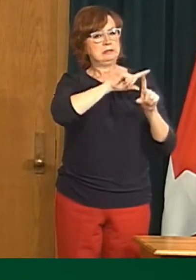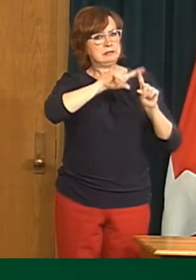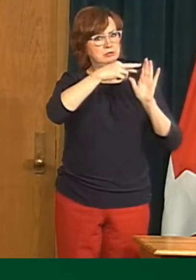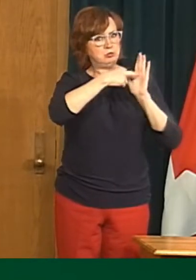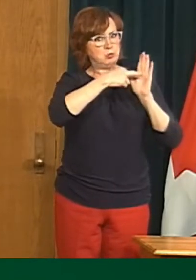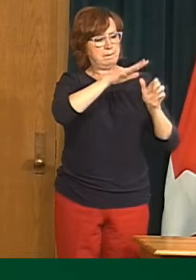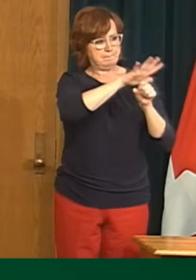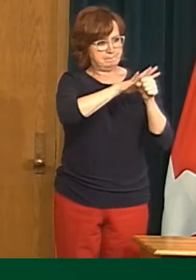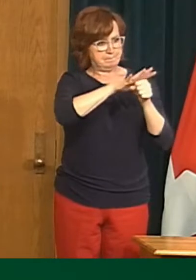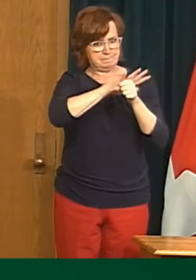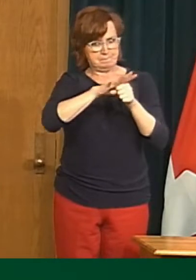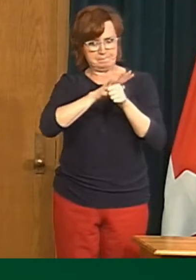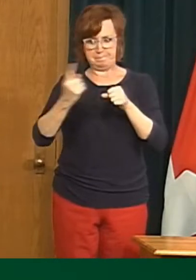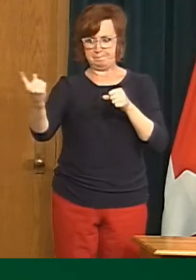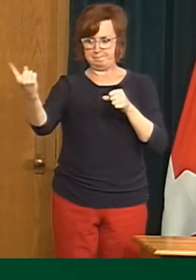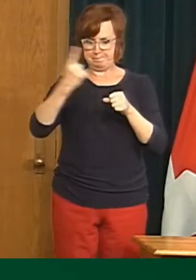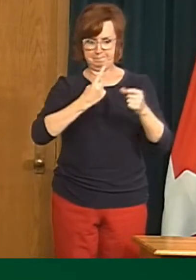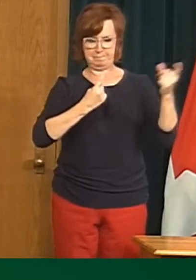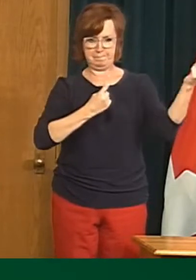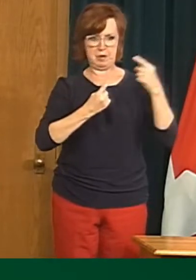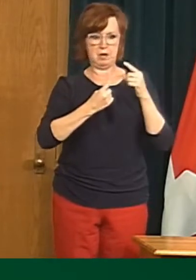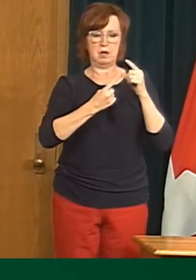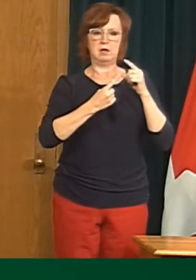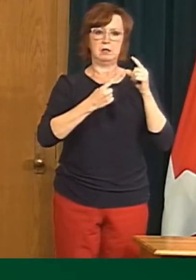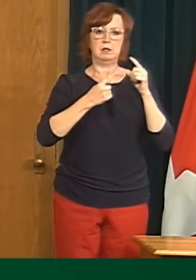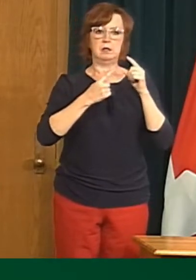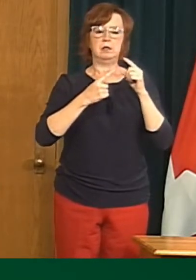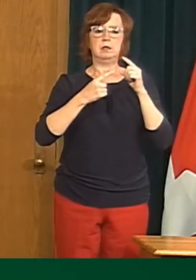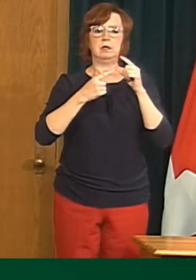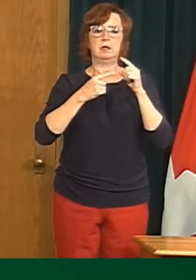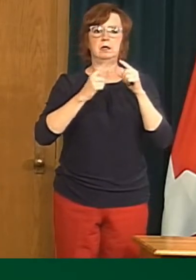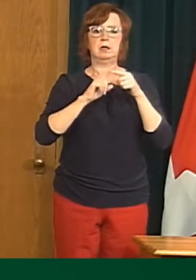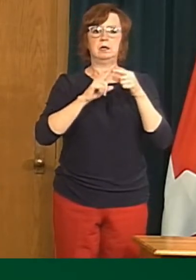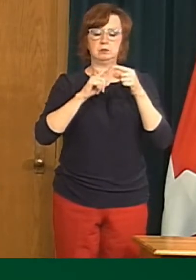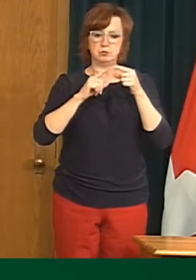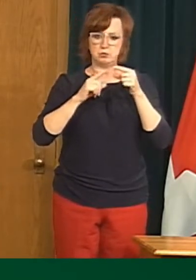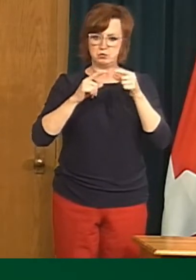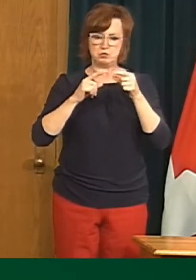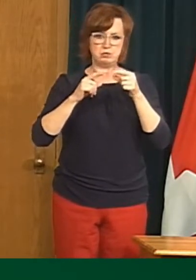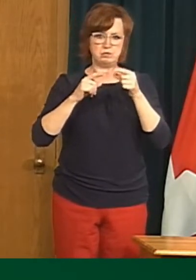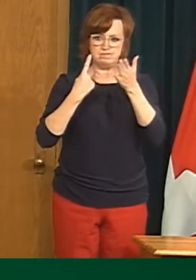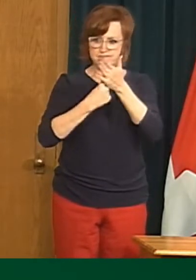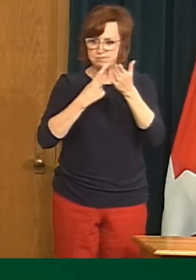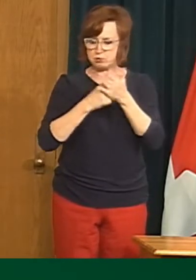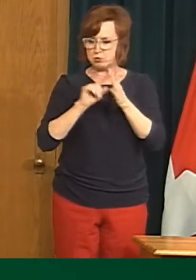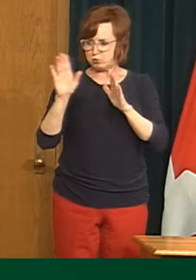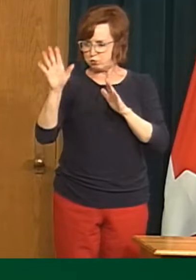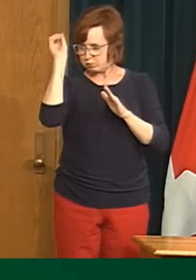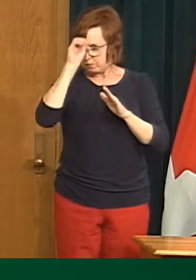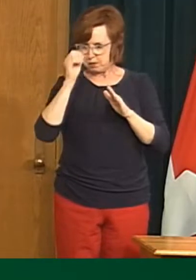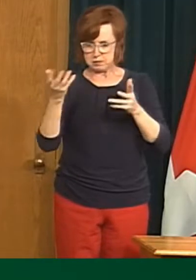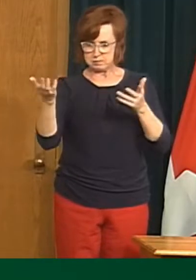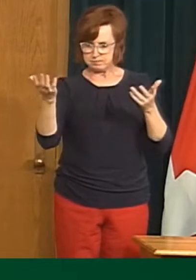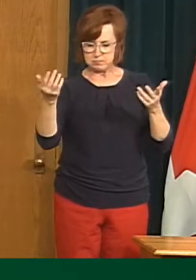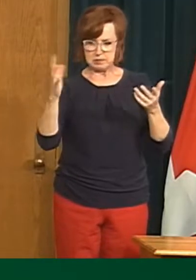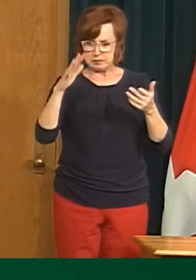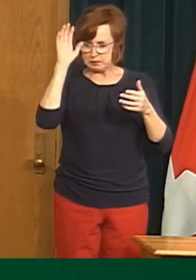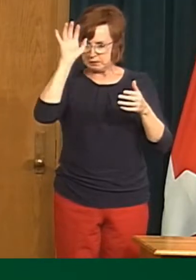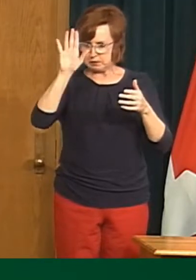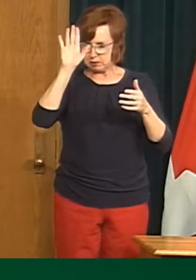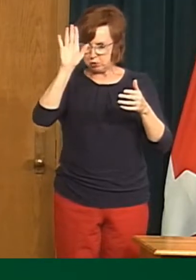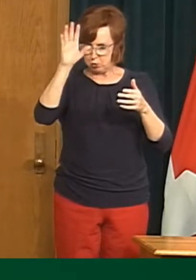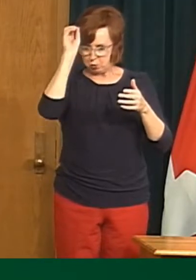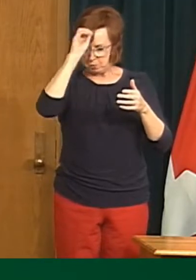at the time we're dealing with COVID-19. This group of folks, our expert panel, we hope will develop much